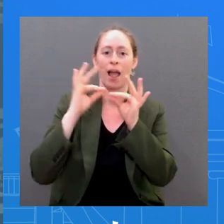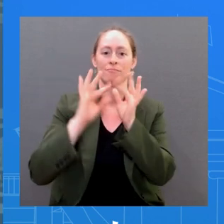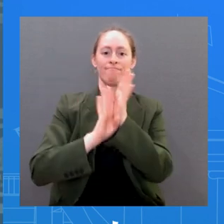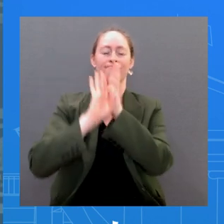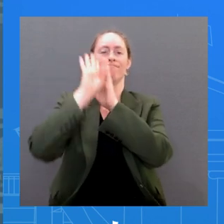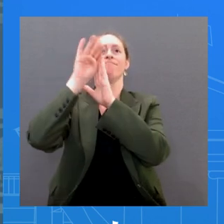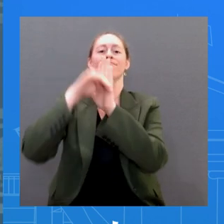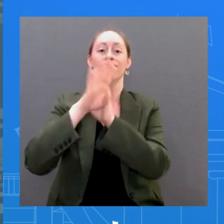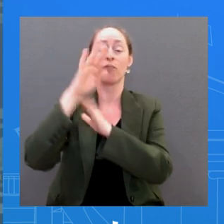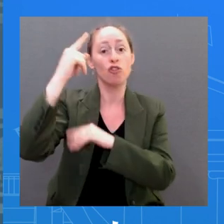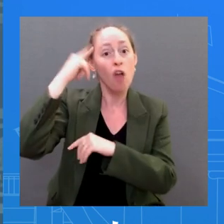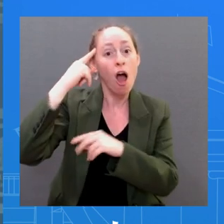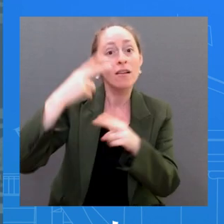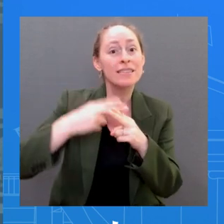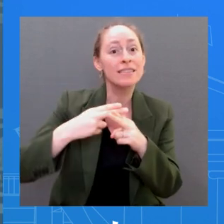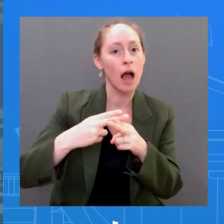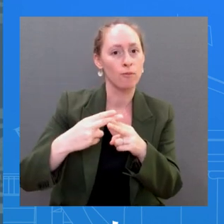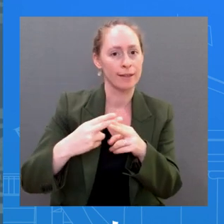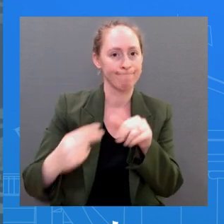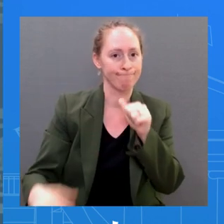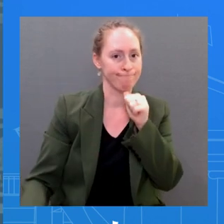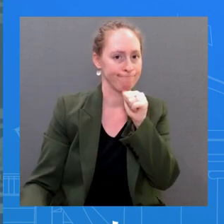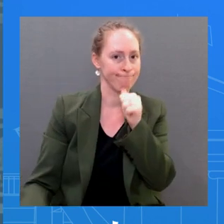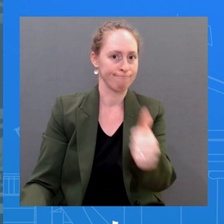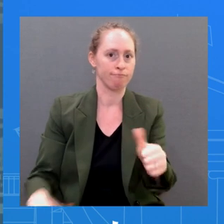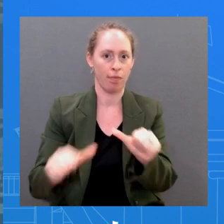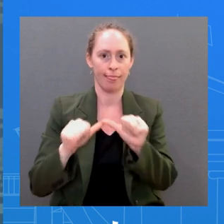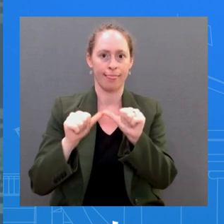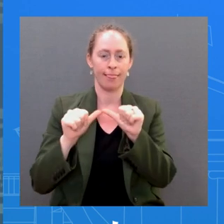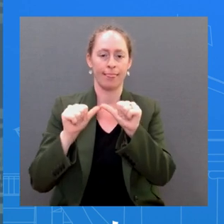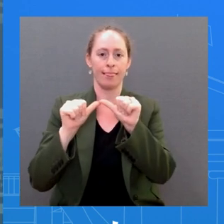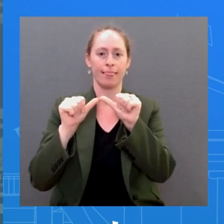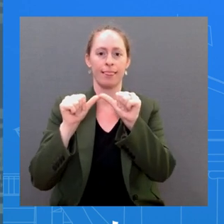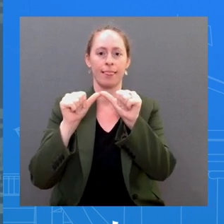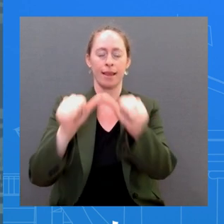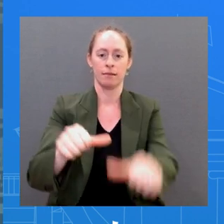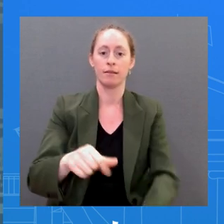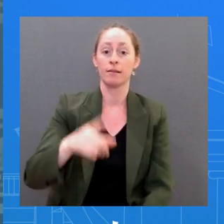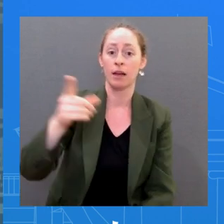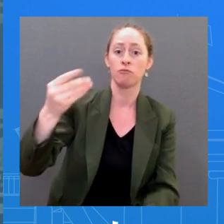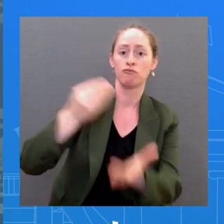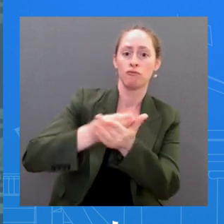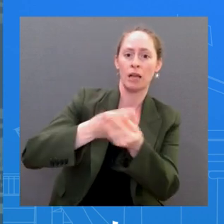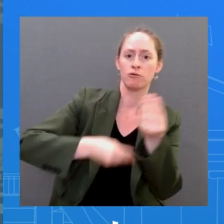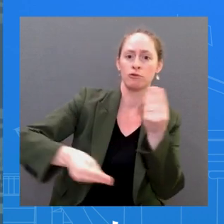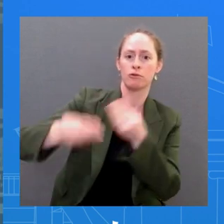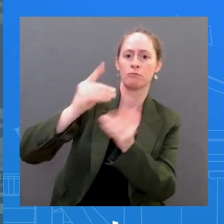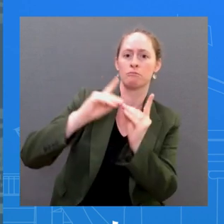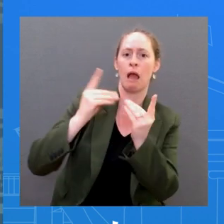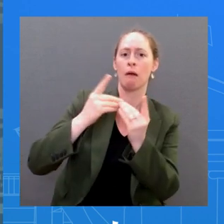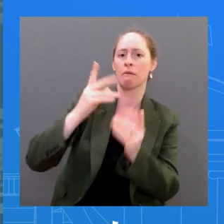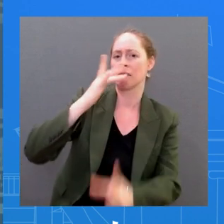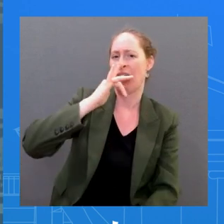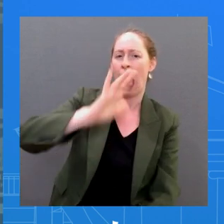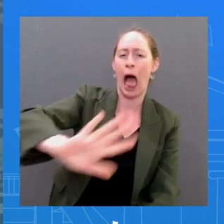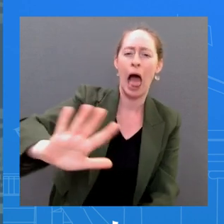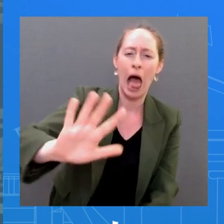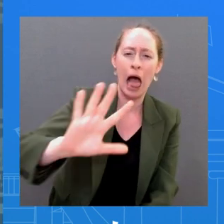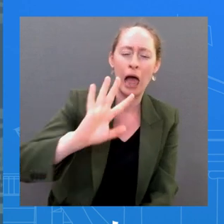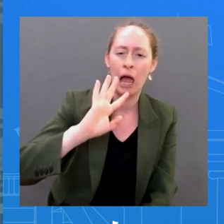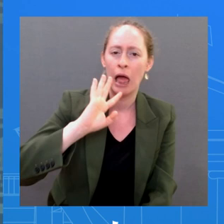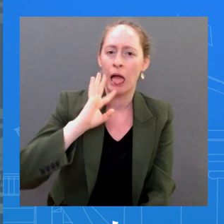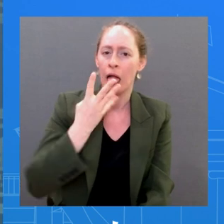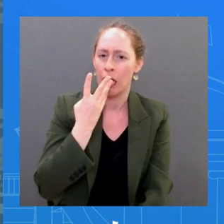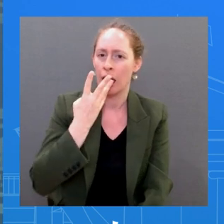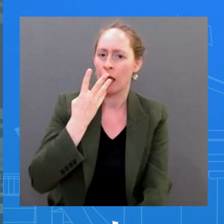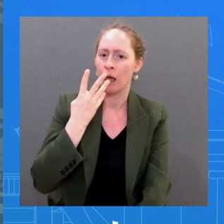can tell you is that she was, even when you look at the transcript, she was clear on exactly what